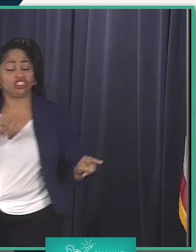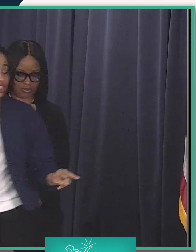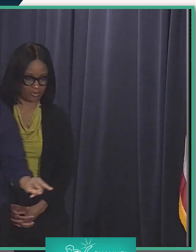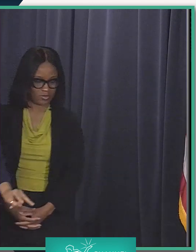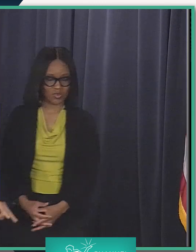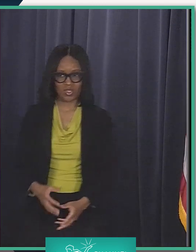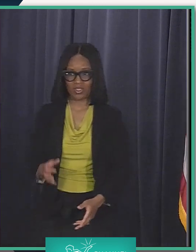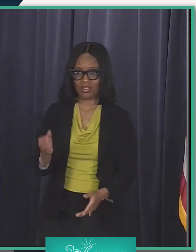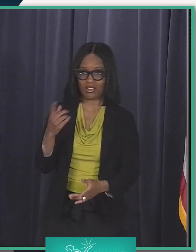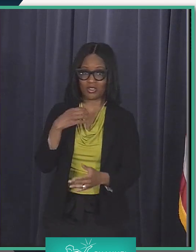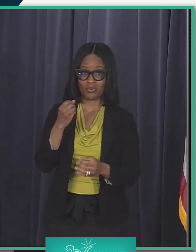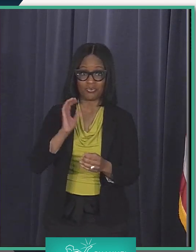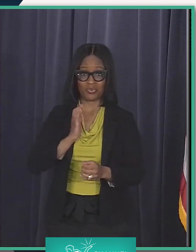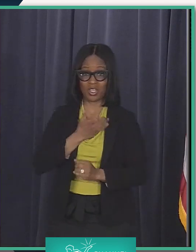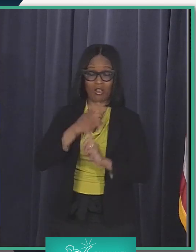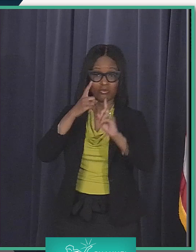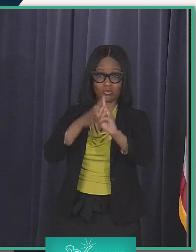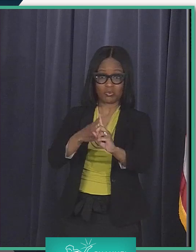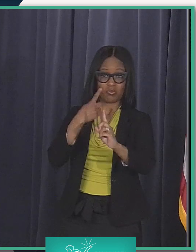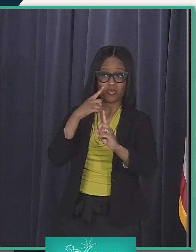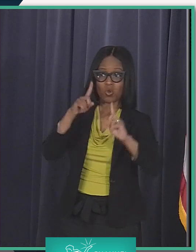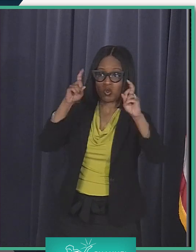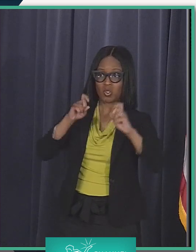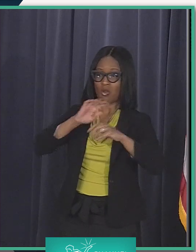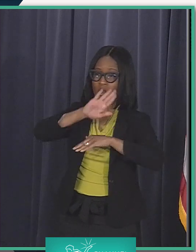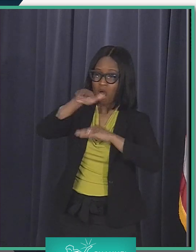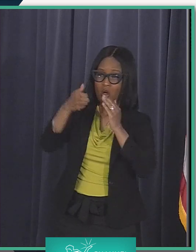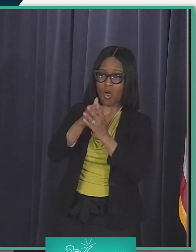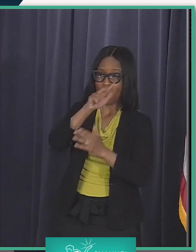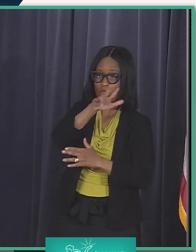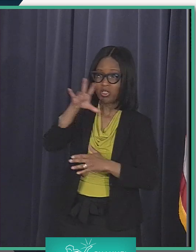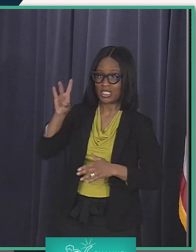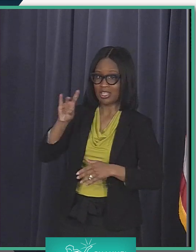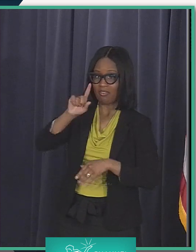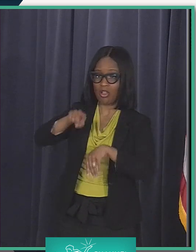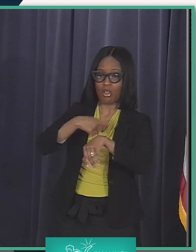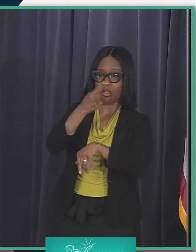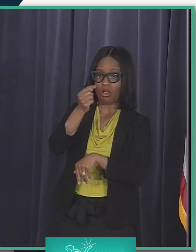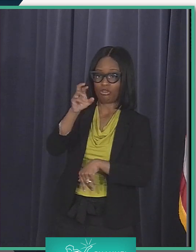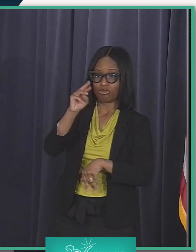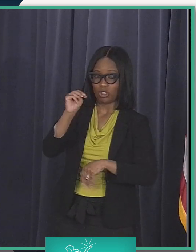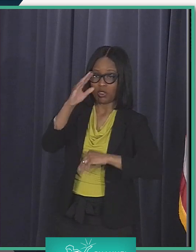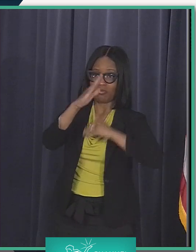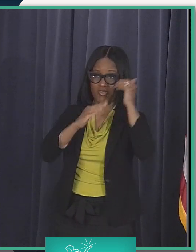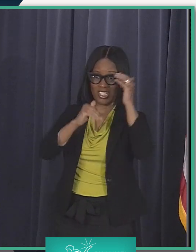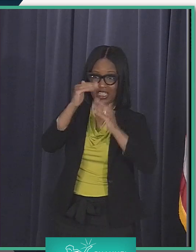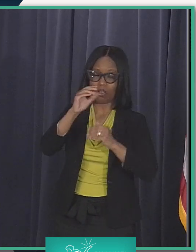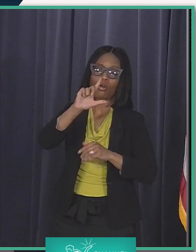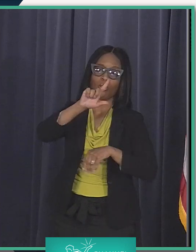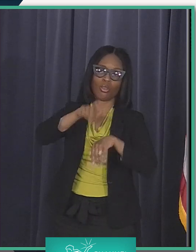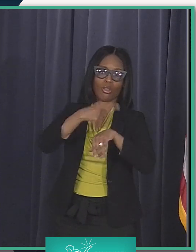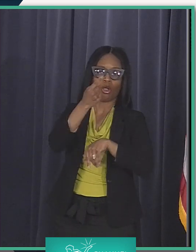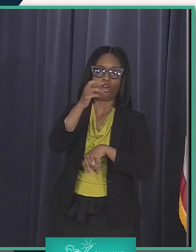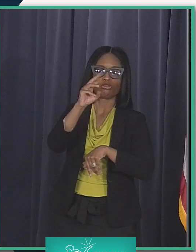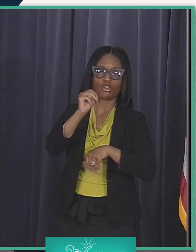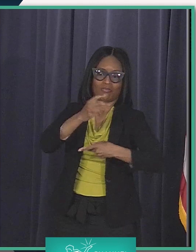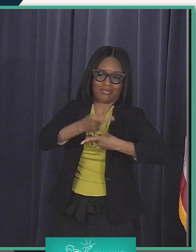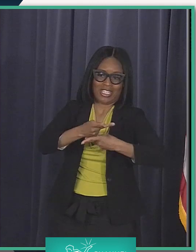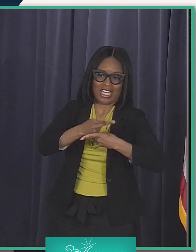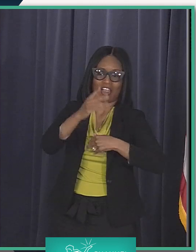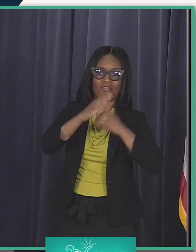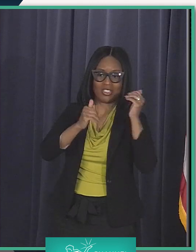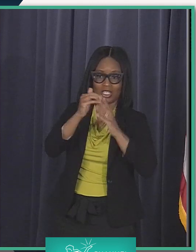are with our target of testing all 37 long-term facilities, long-term care facilities that